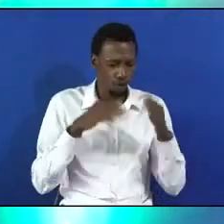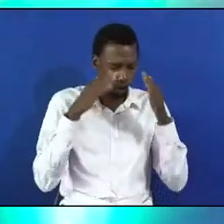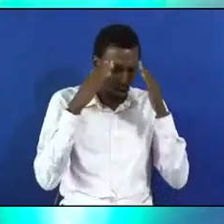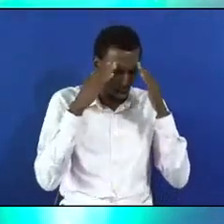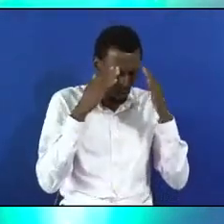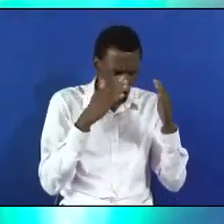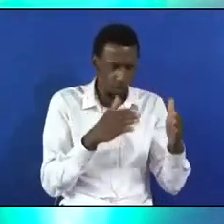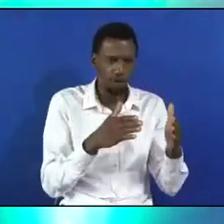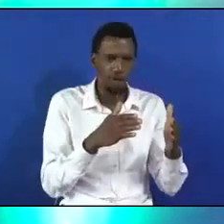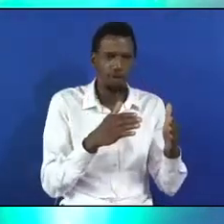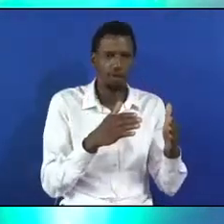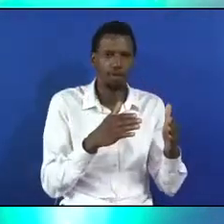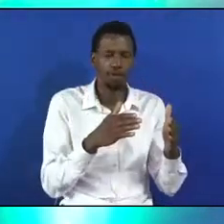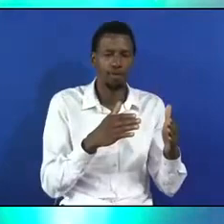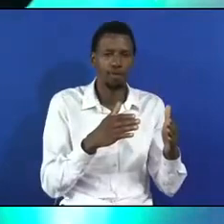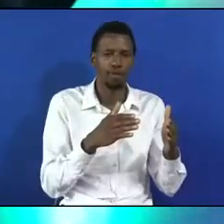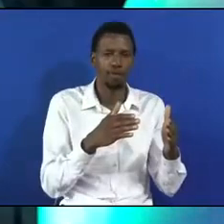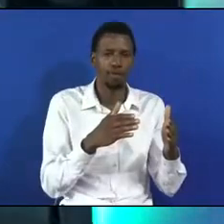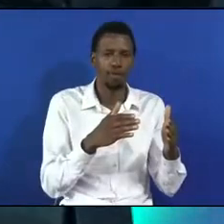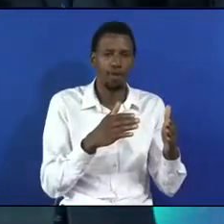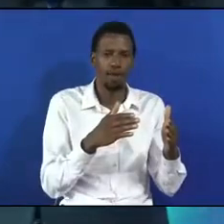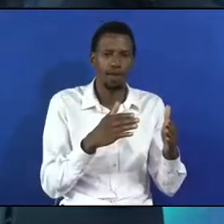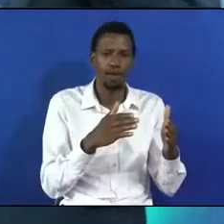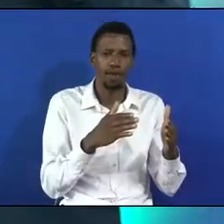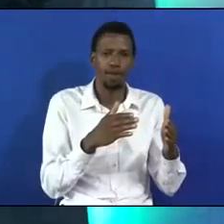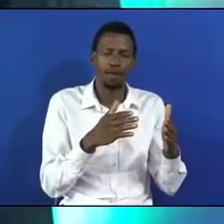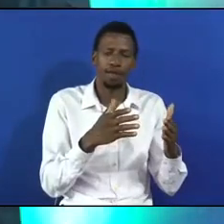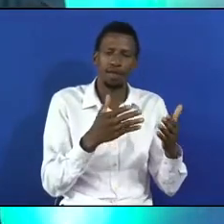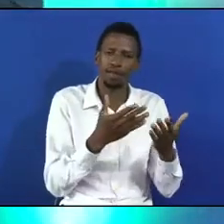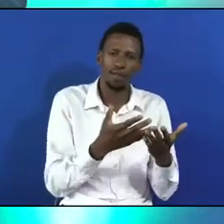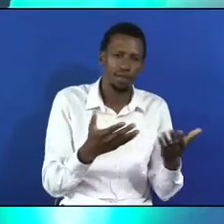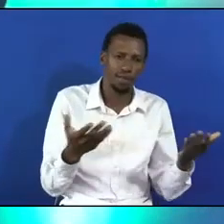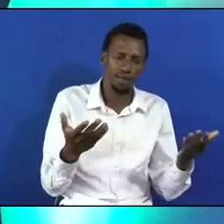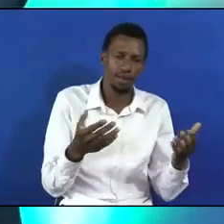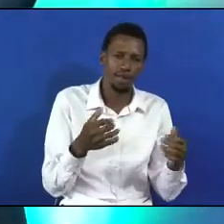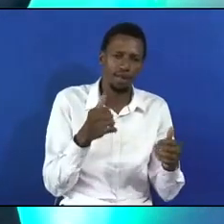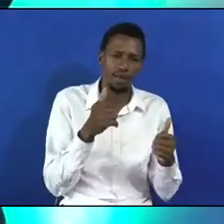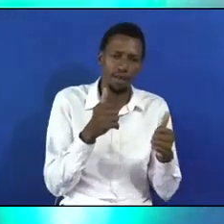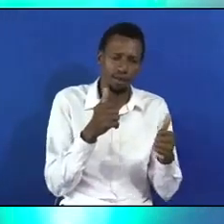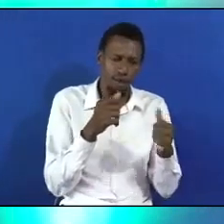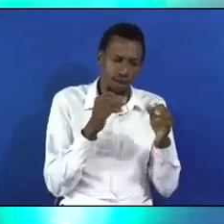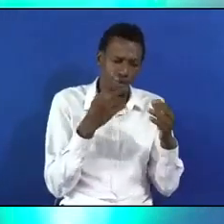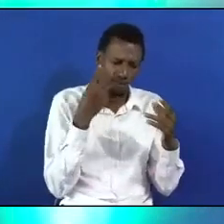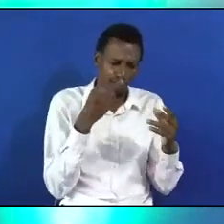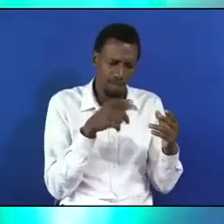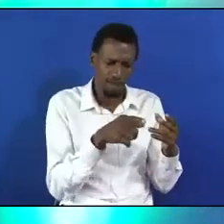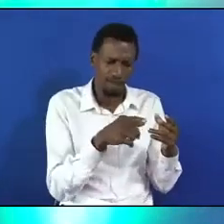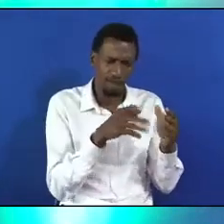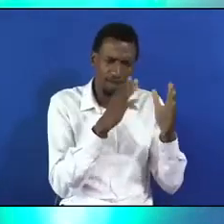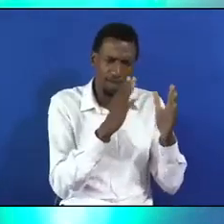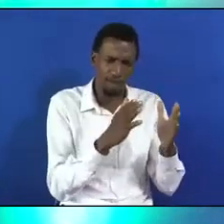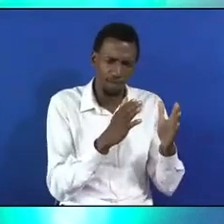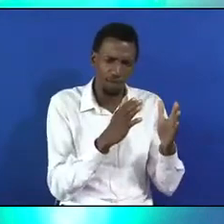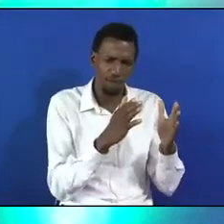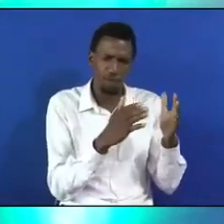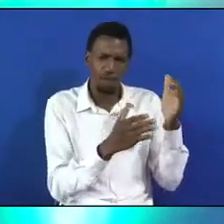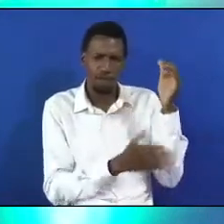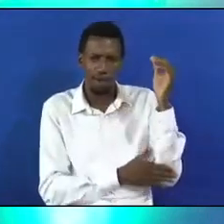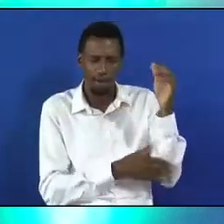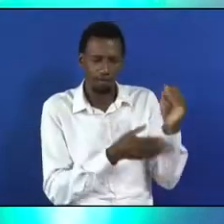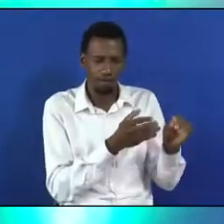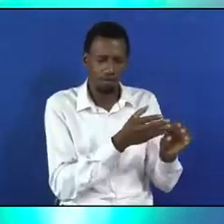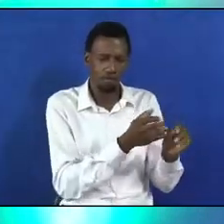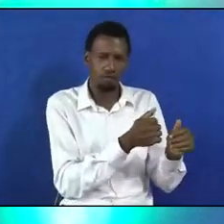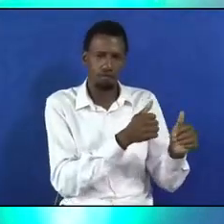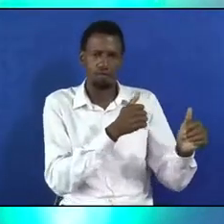who are holy. And if you realize that someone has erred, you depart from that person, your association with that person goes, and you